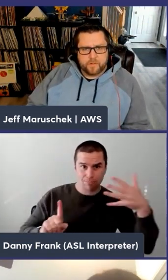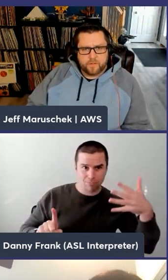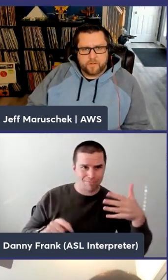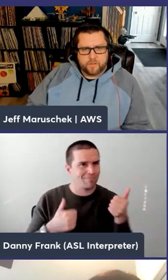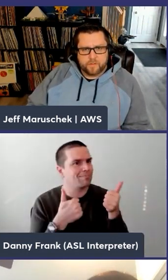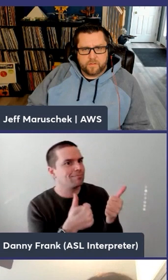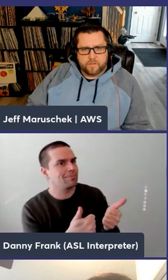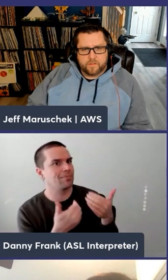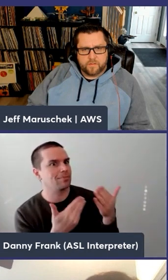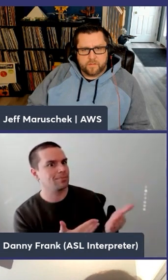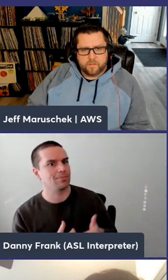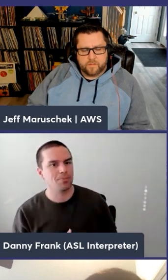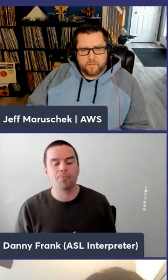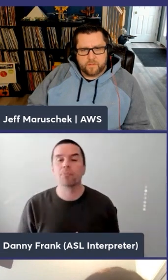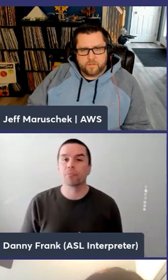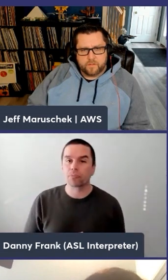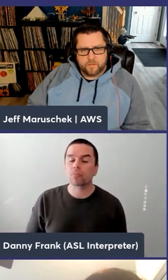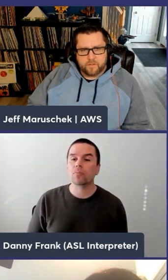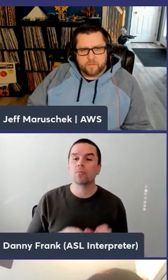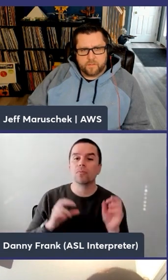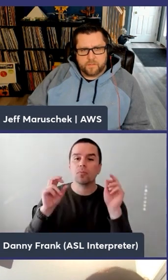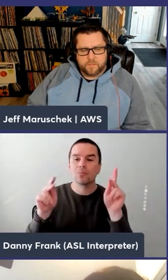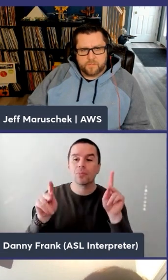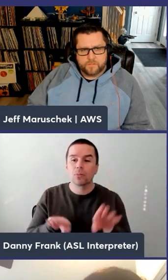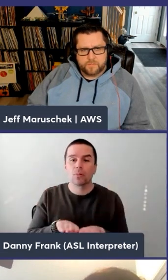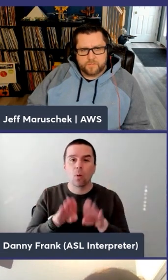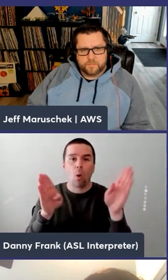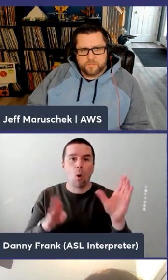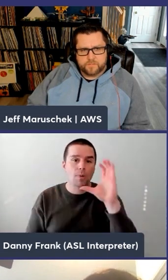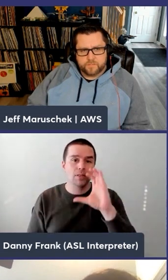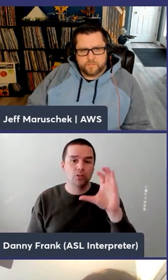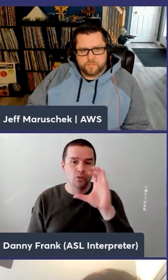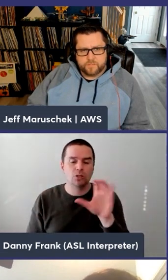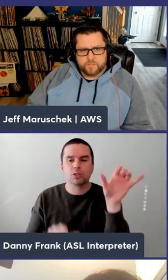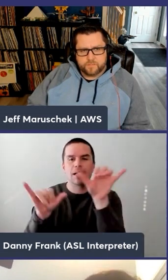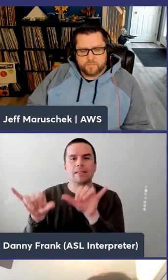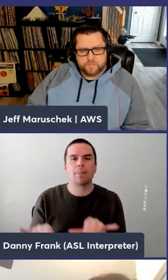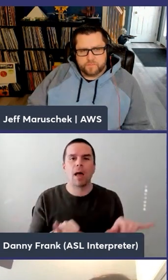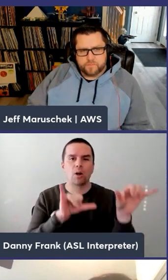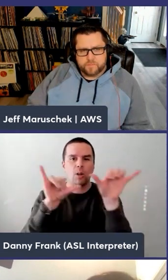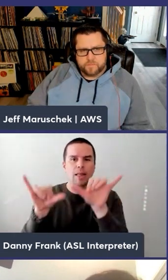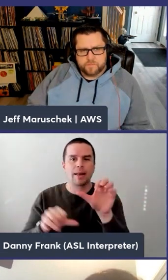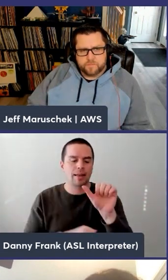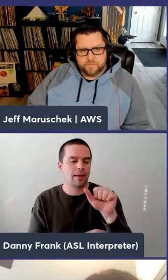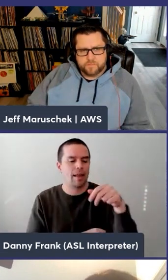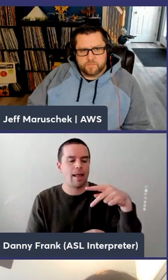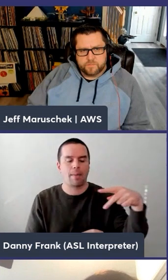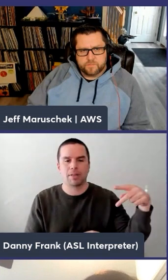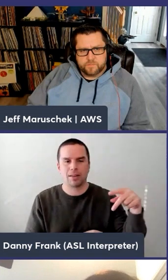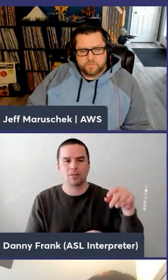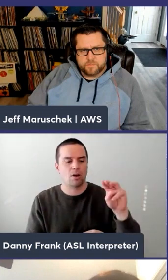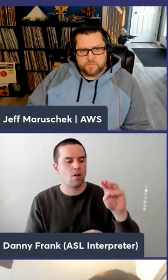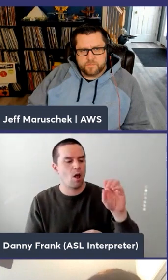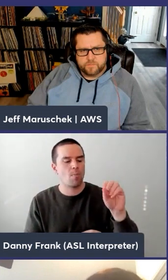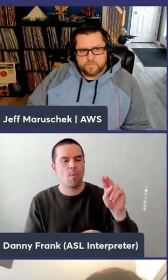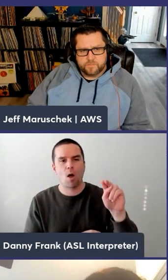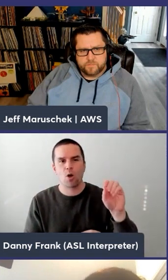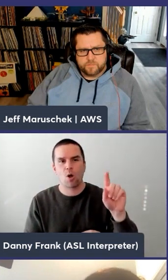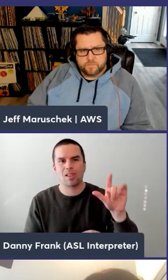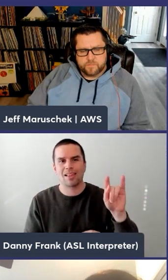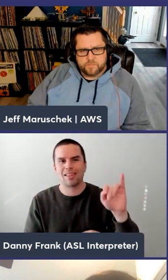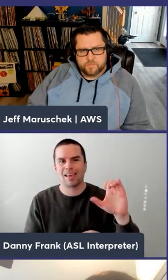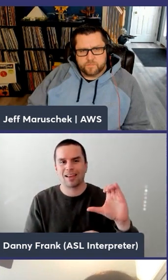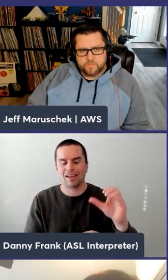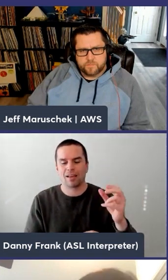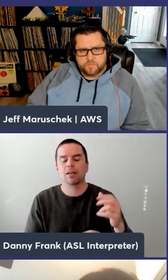So OpenSearch is a monolithic application. So first and foremost, what we did is to be able to scale